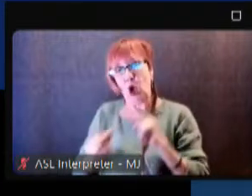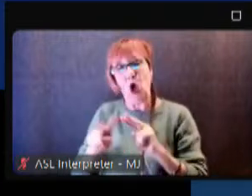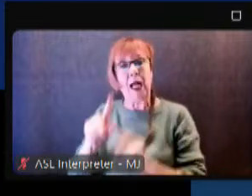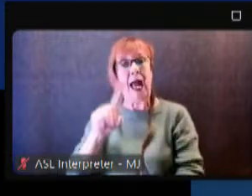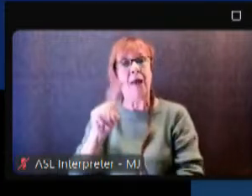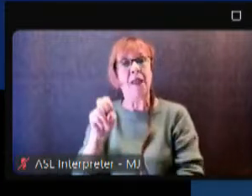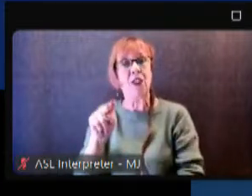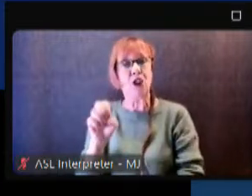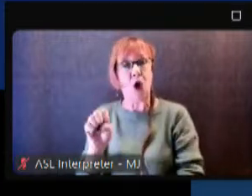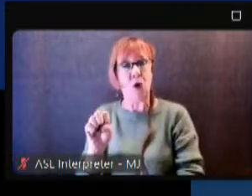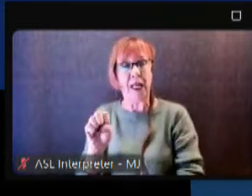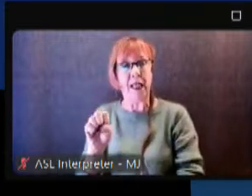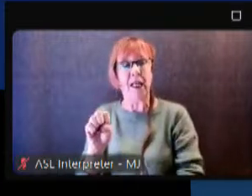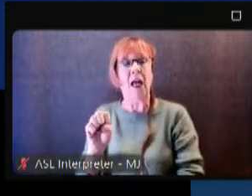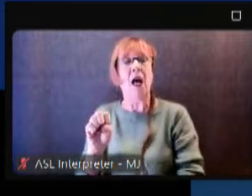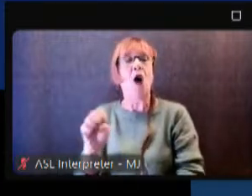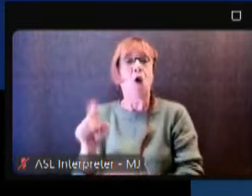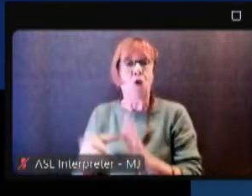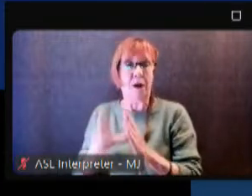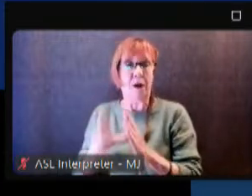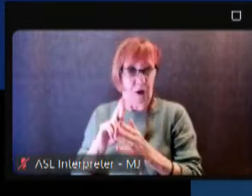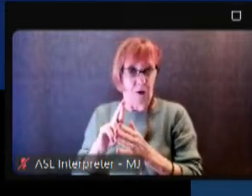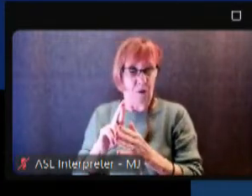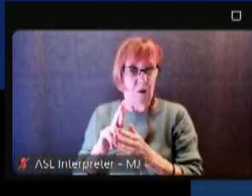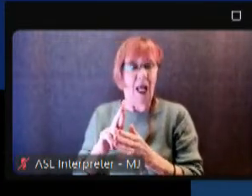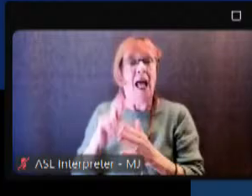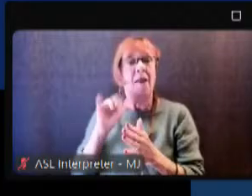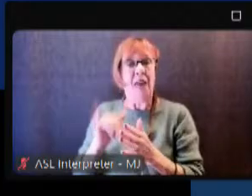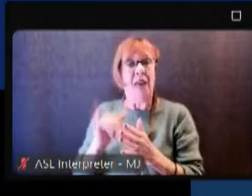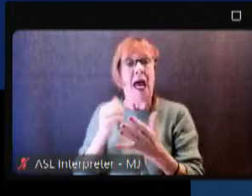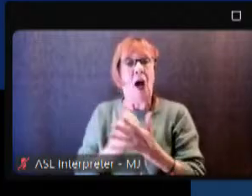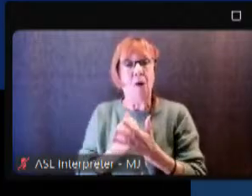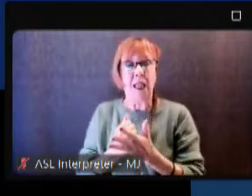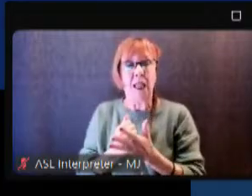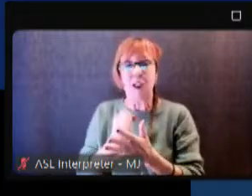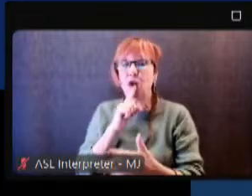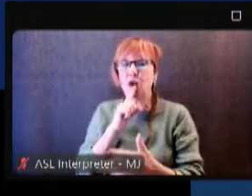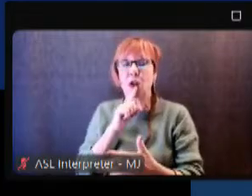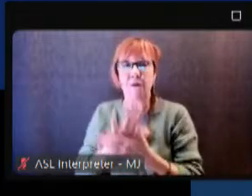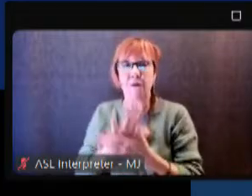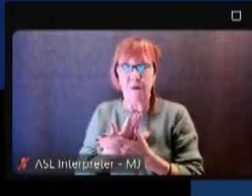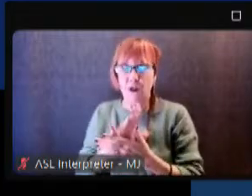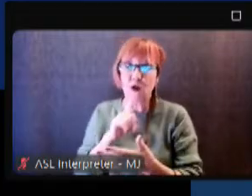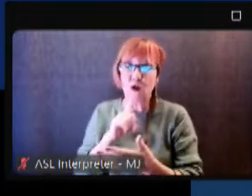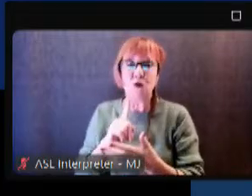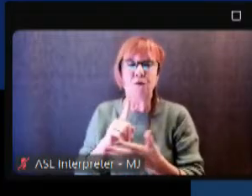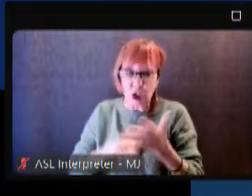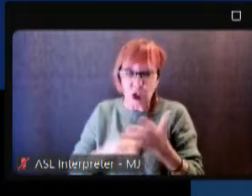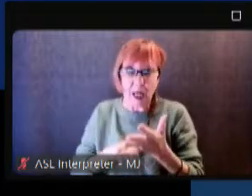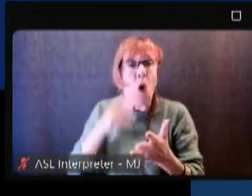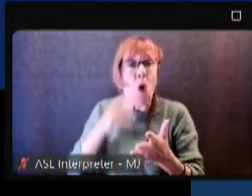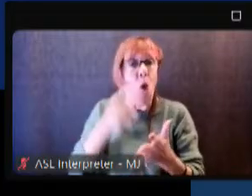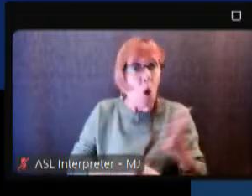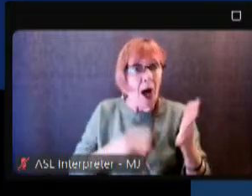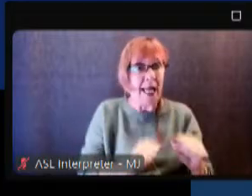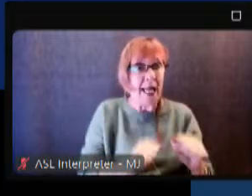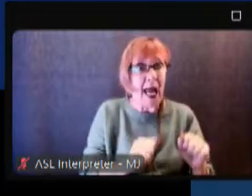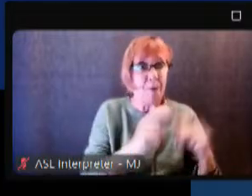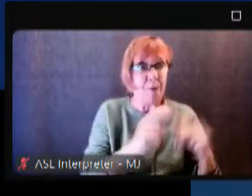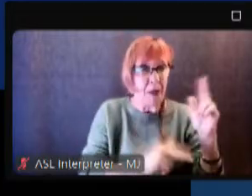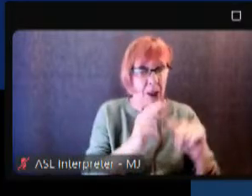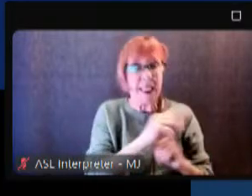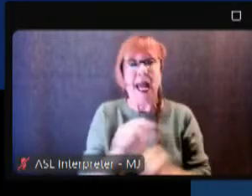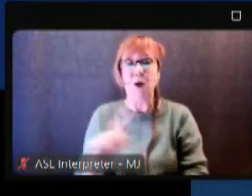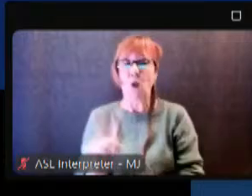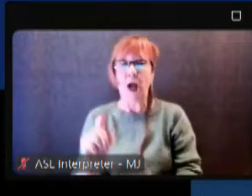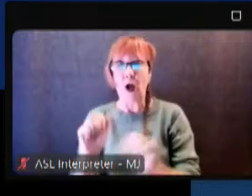of the zoning review is to confirm what you can build on your property and where. And since the process starts with our team, we do encourage